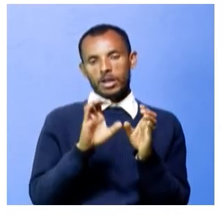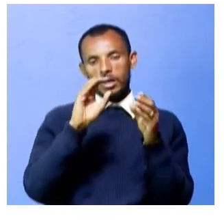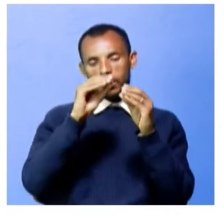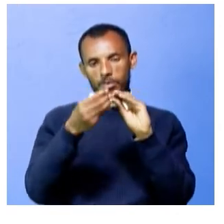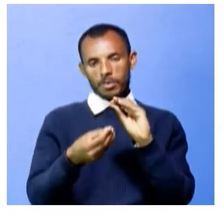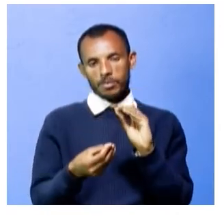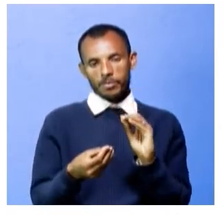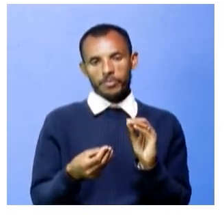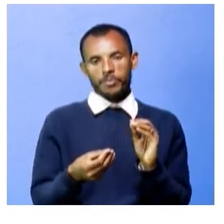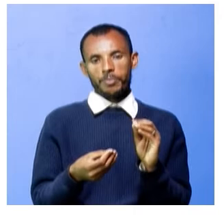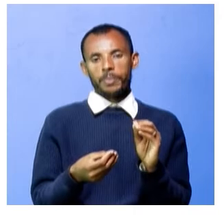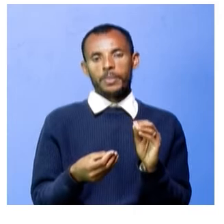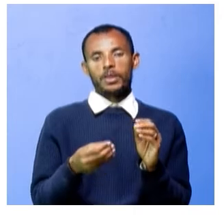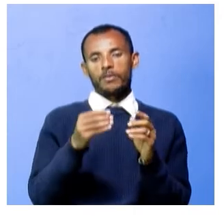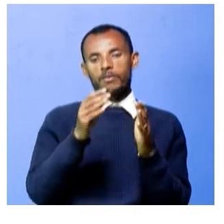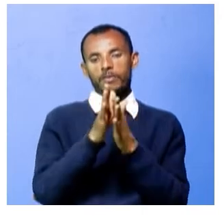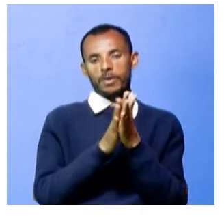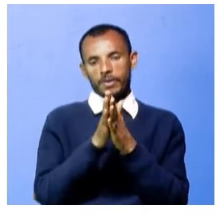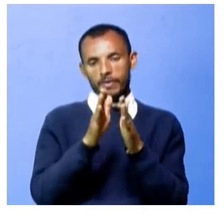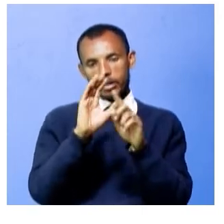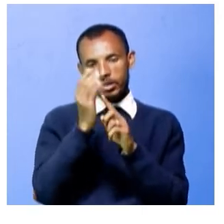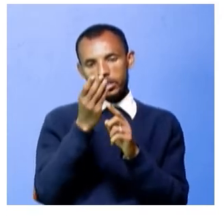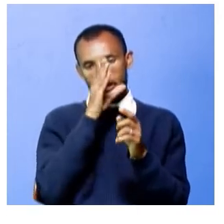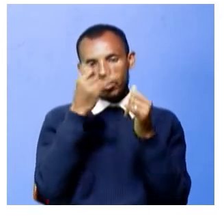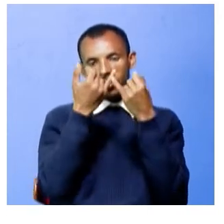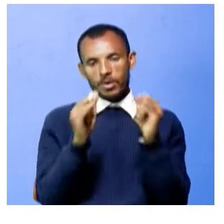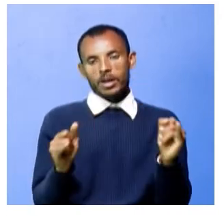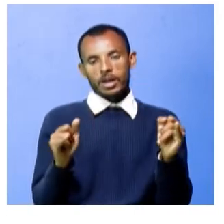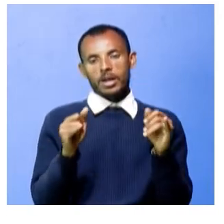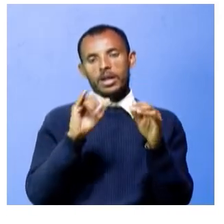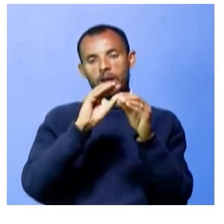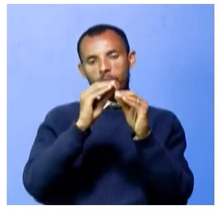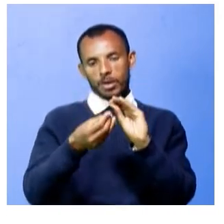of the favorable condition over the number of